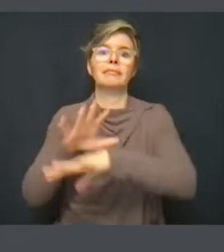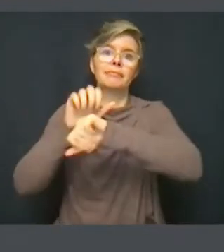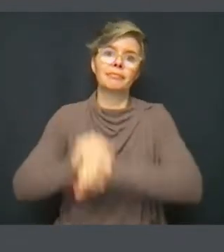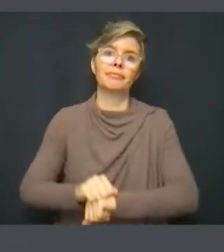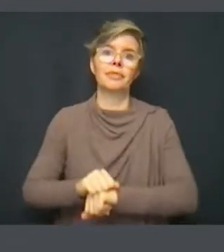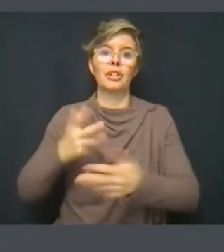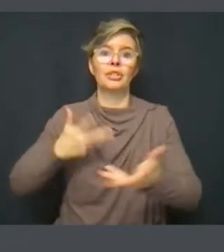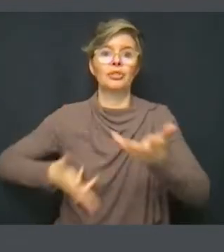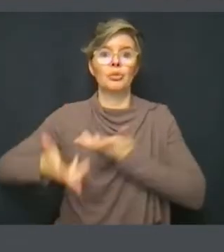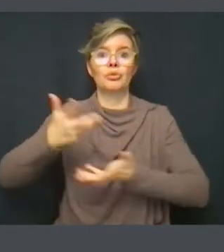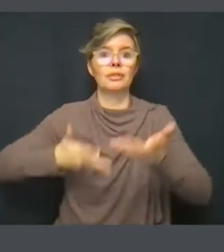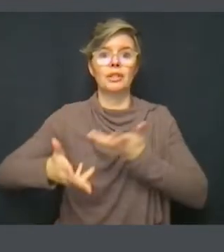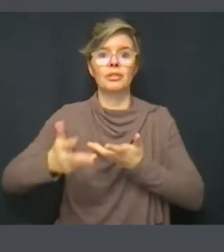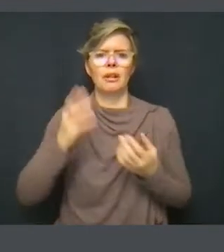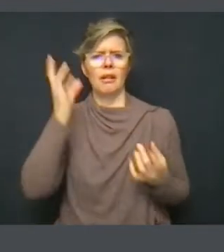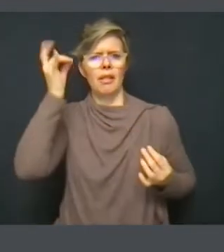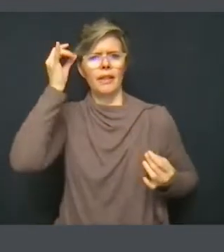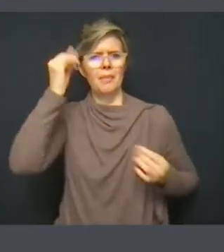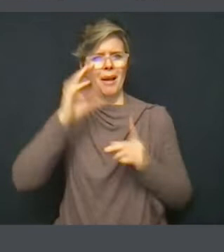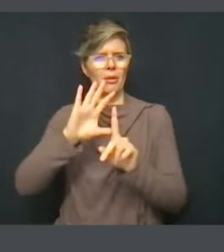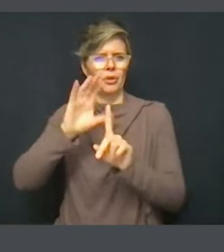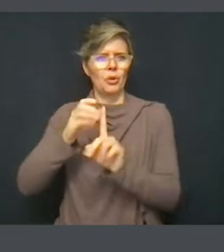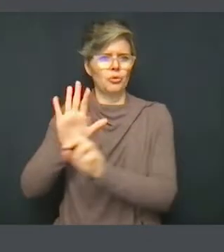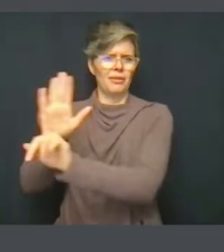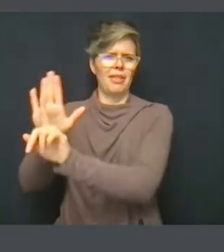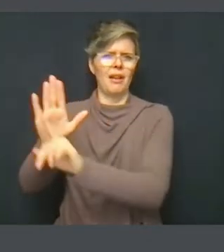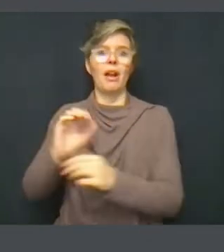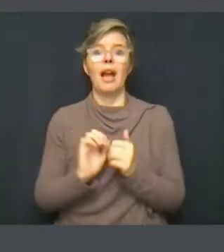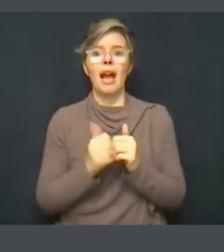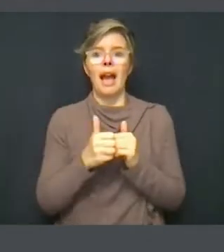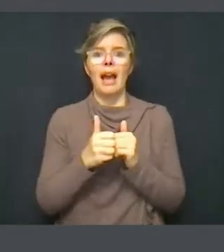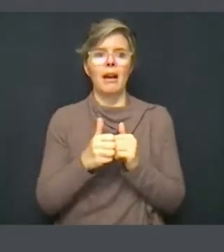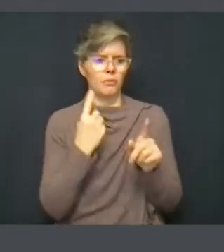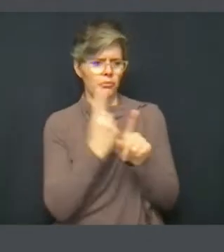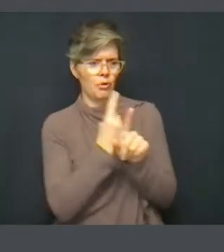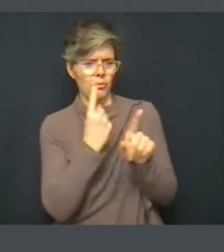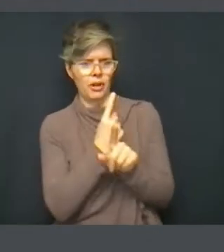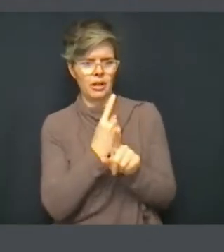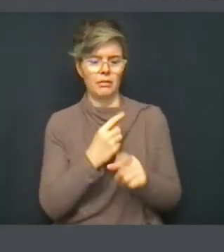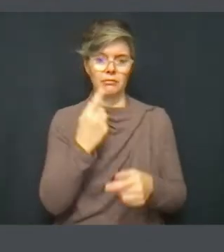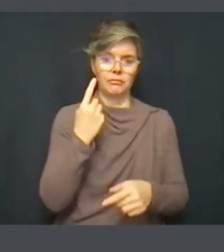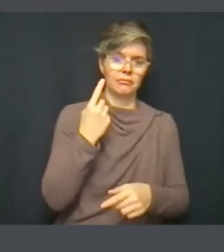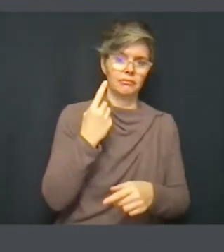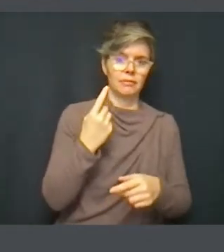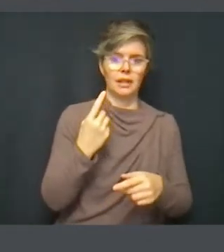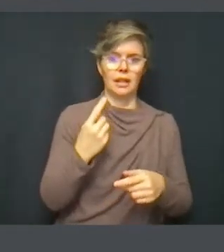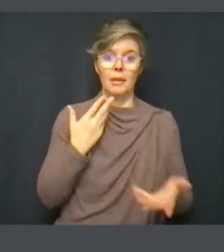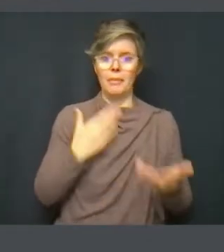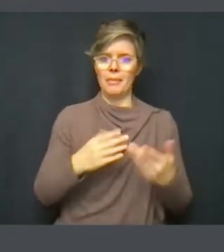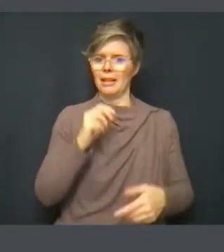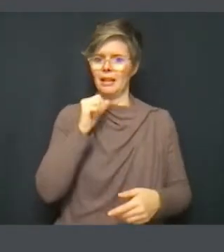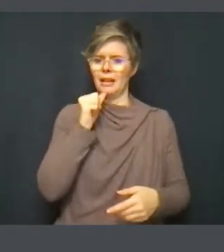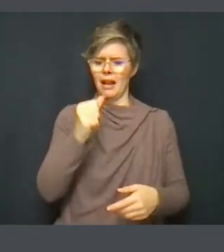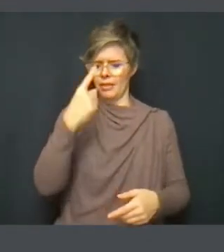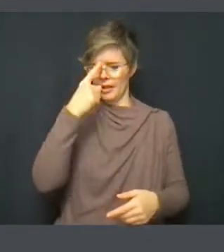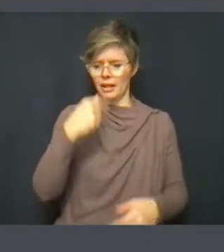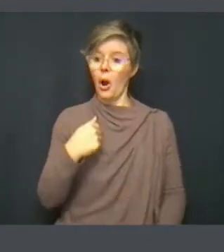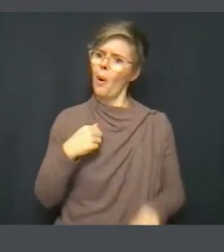what's considered appropriate and inappropriate, right? Instead of what you think is appropriate for you, right?